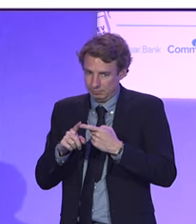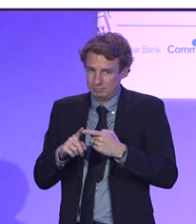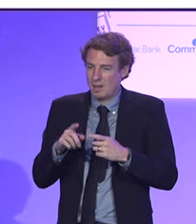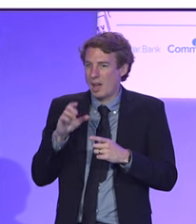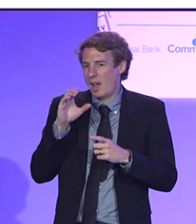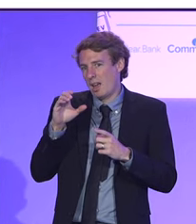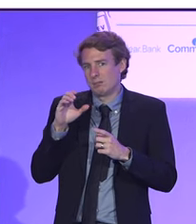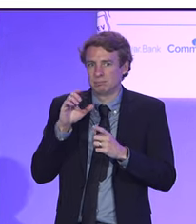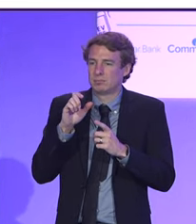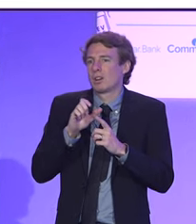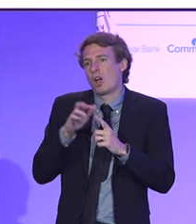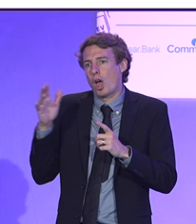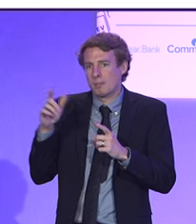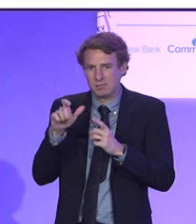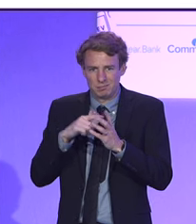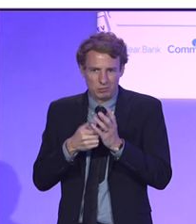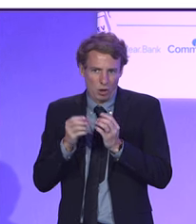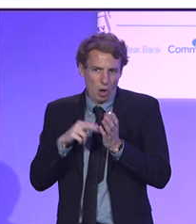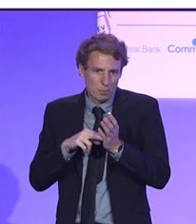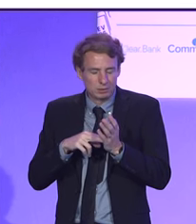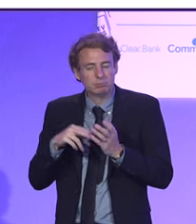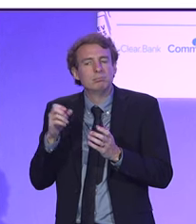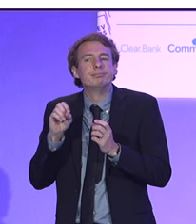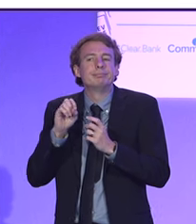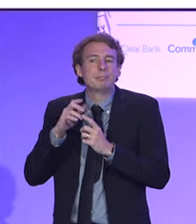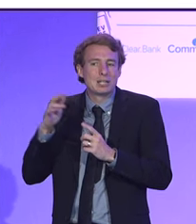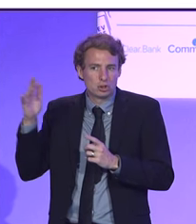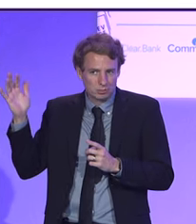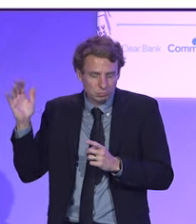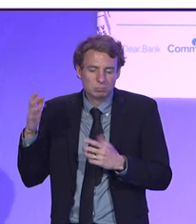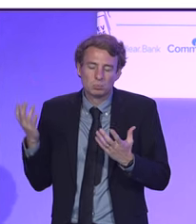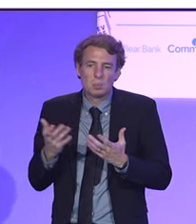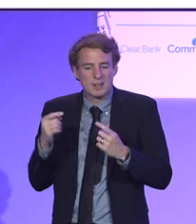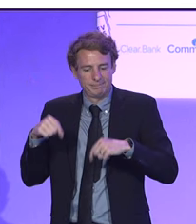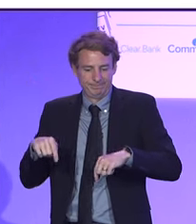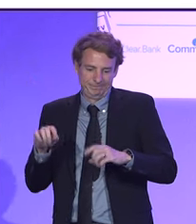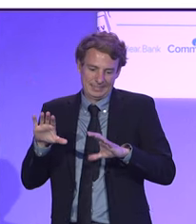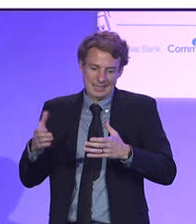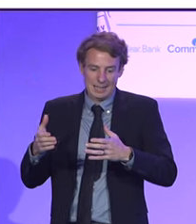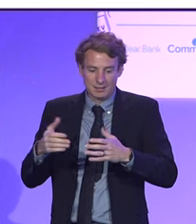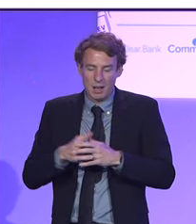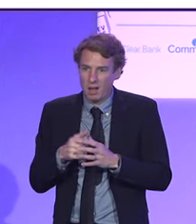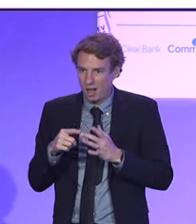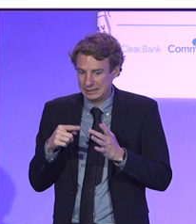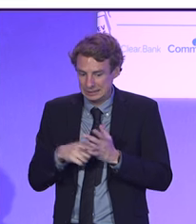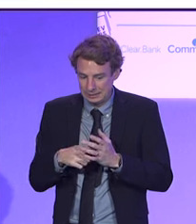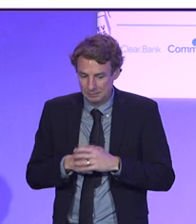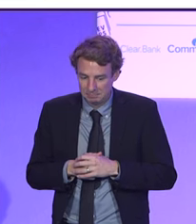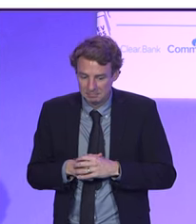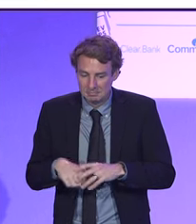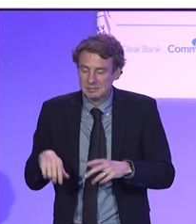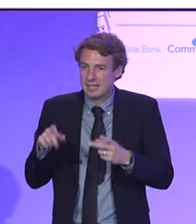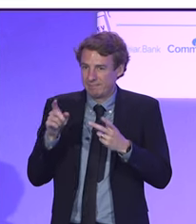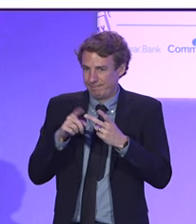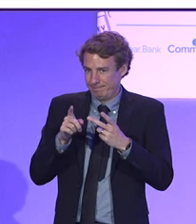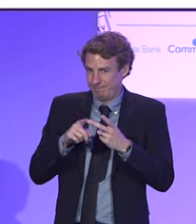IT sector, just to give you an overview, and then define the concept of green ops. The bulk of my talk is giving you